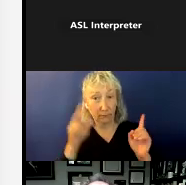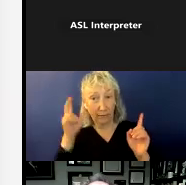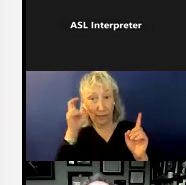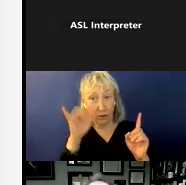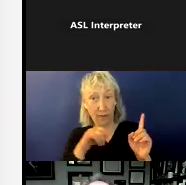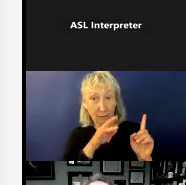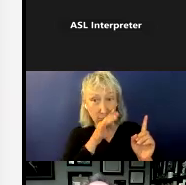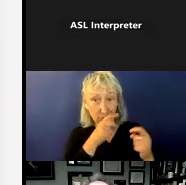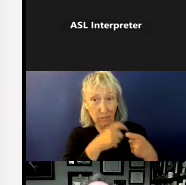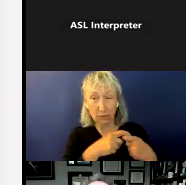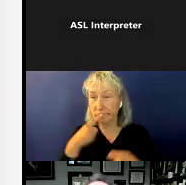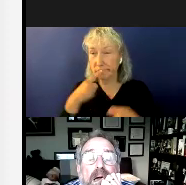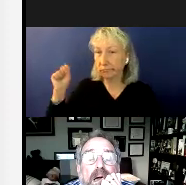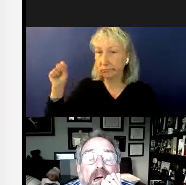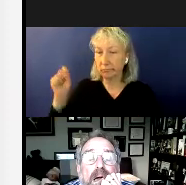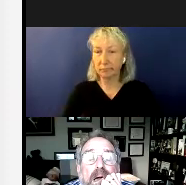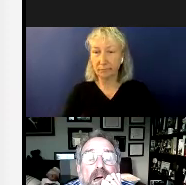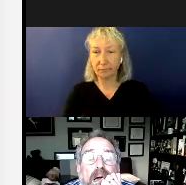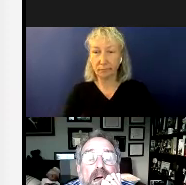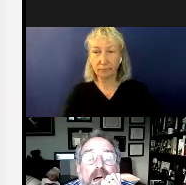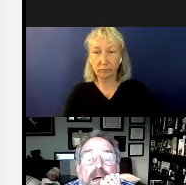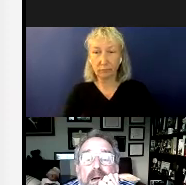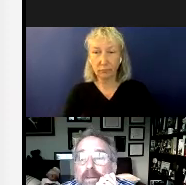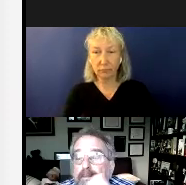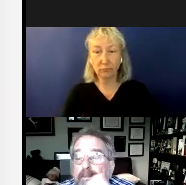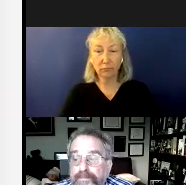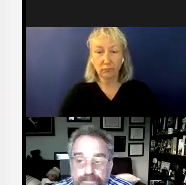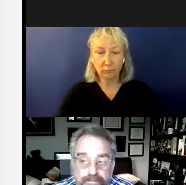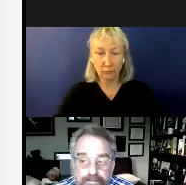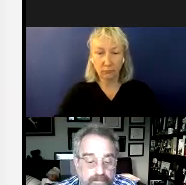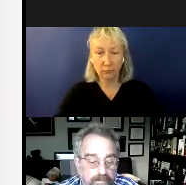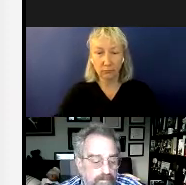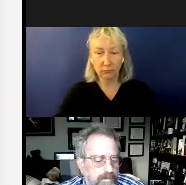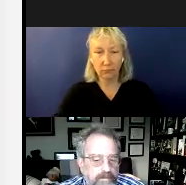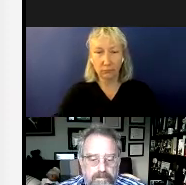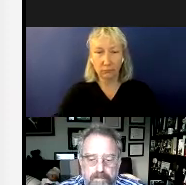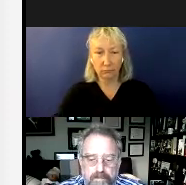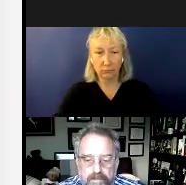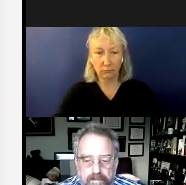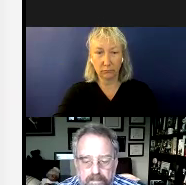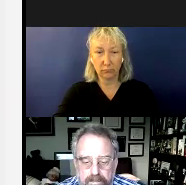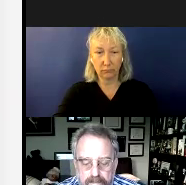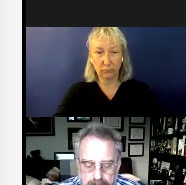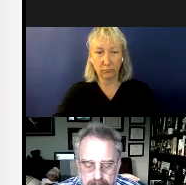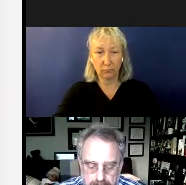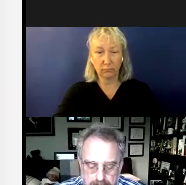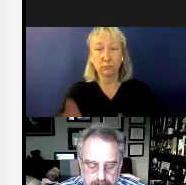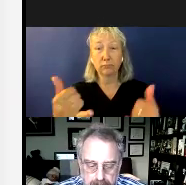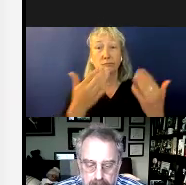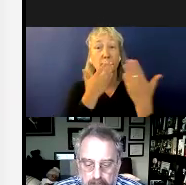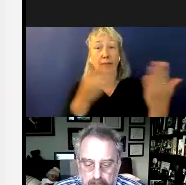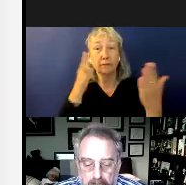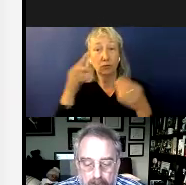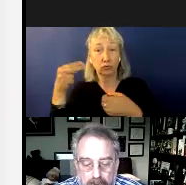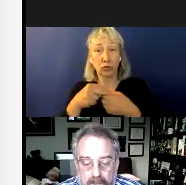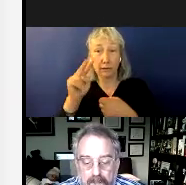All right. So first off, welcome everybody. Thank you for joining us for week 2 of the ADA